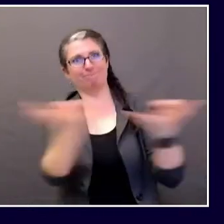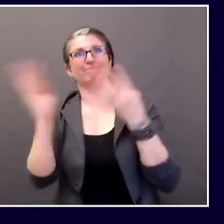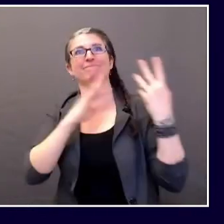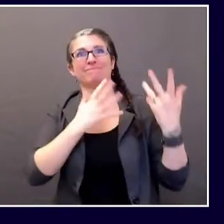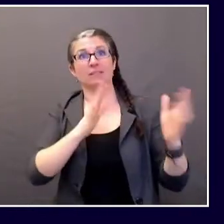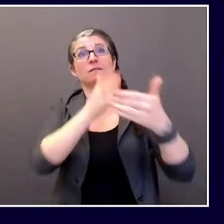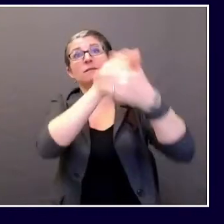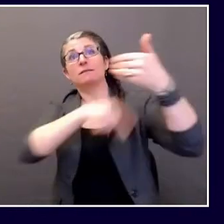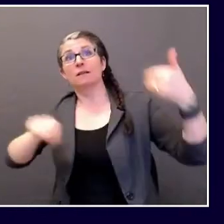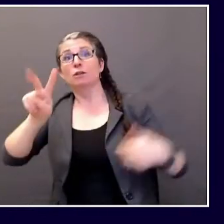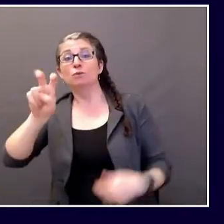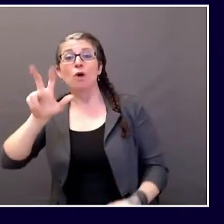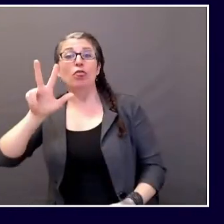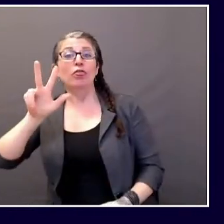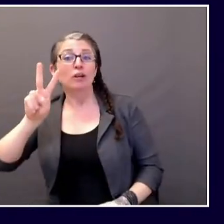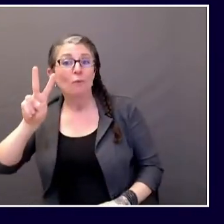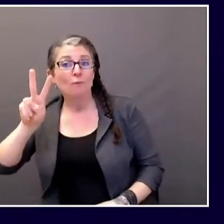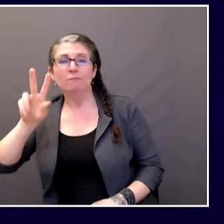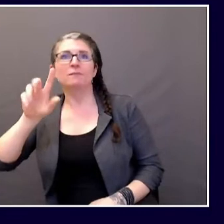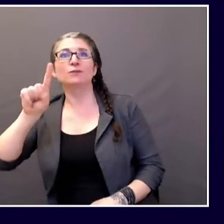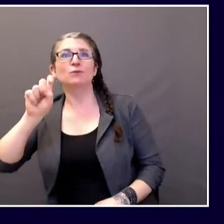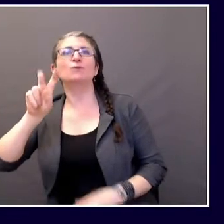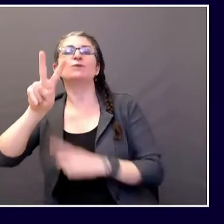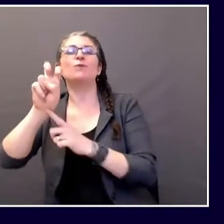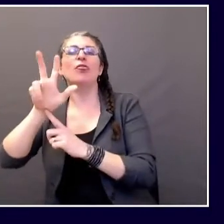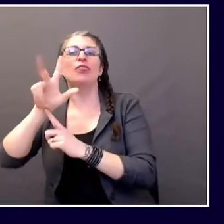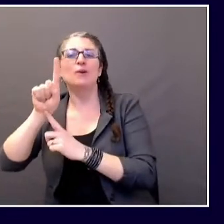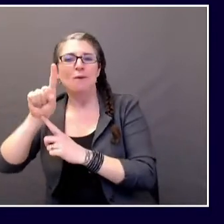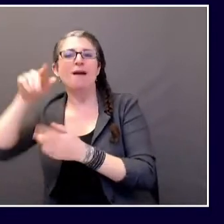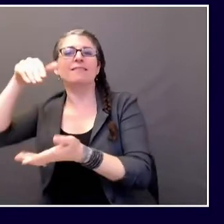231,353 are first doses, and